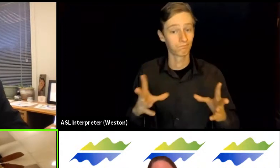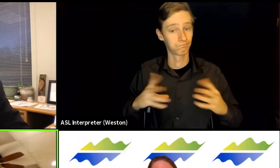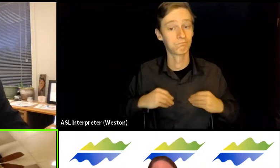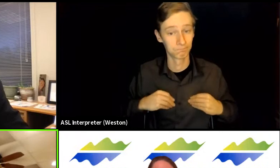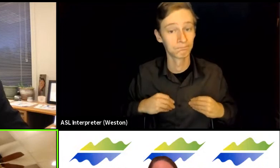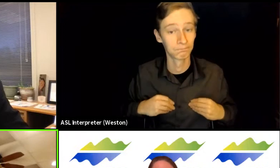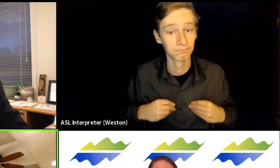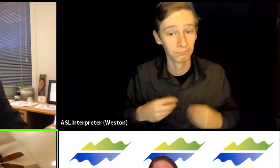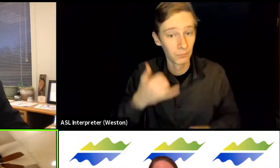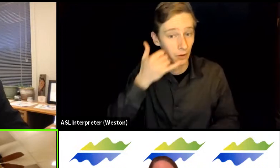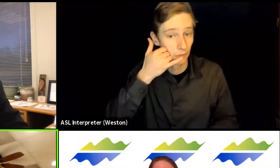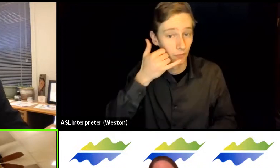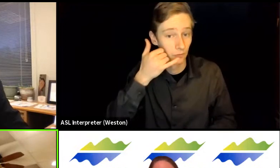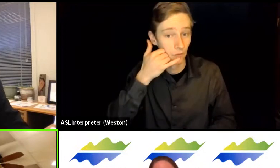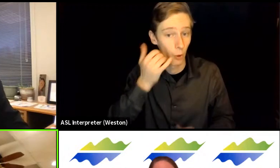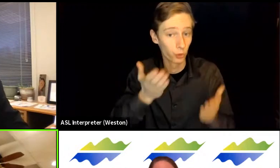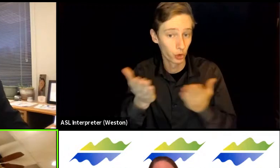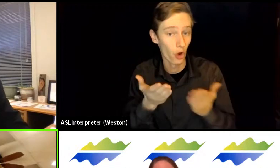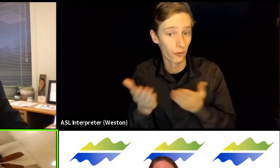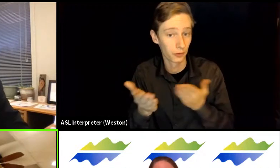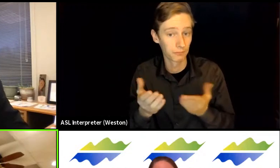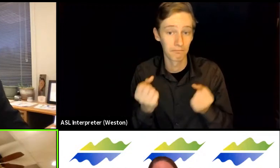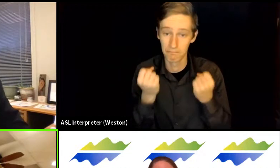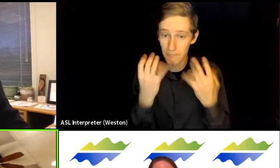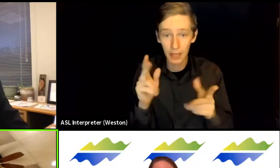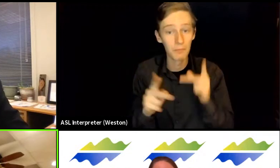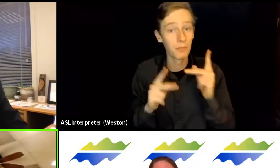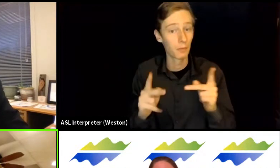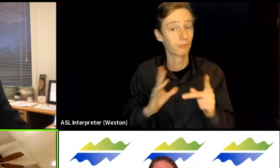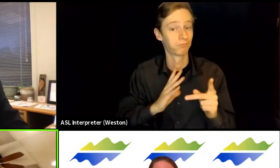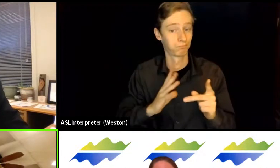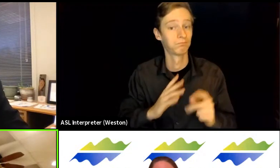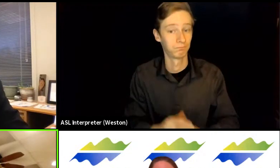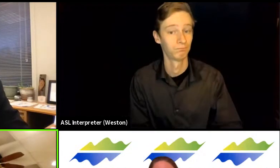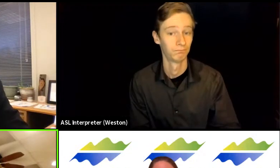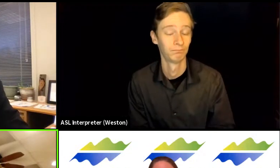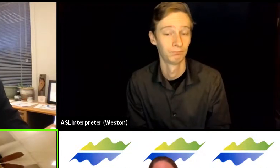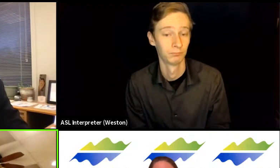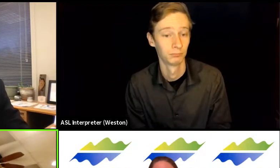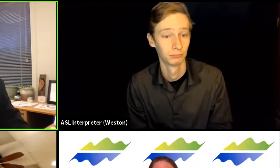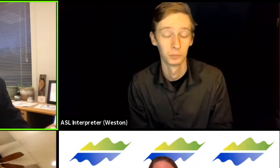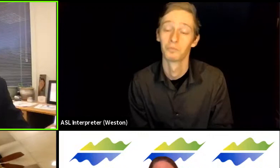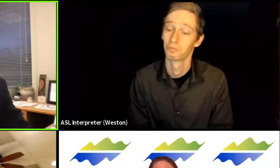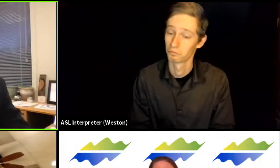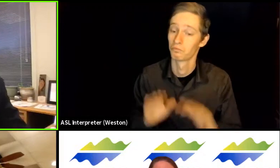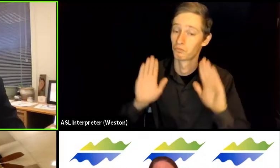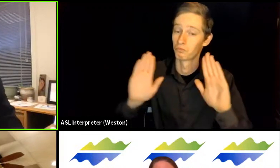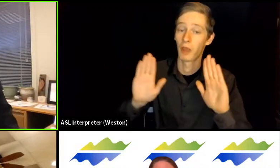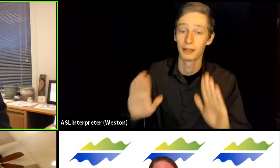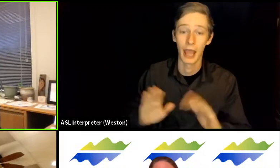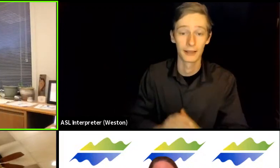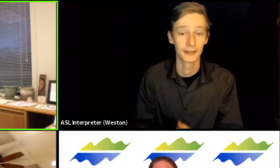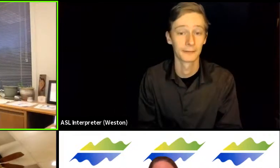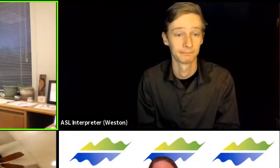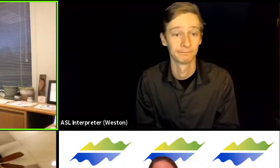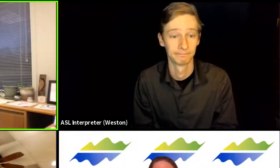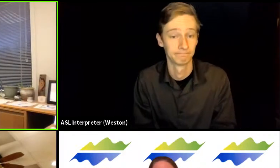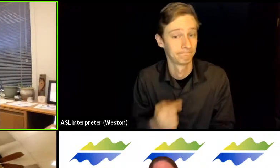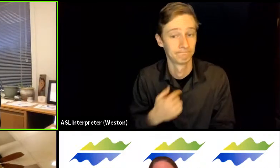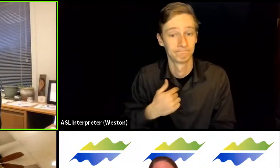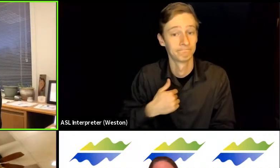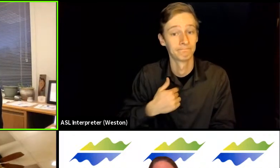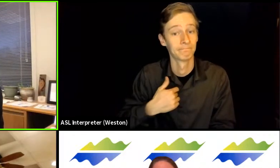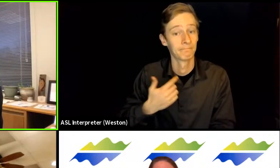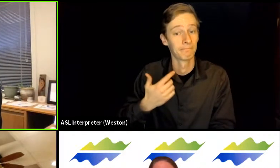able to provide services through telehealth right now. Oh, fantastic. I know that